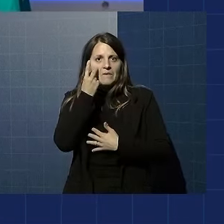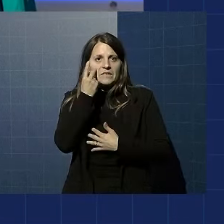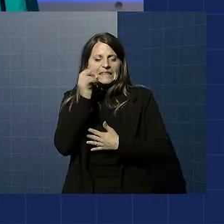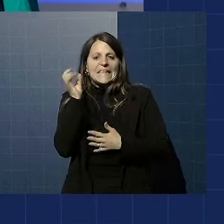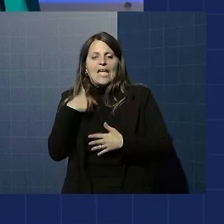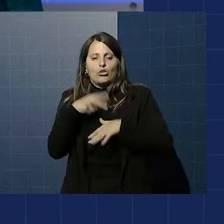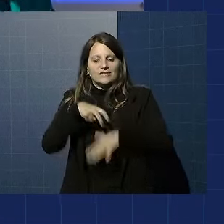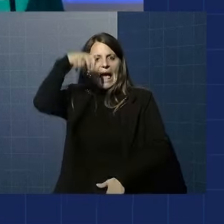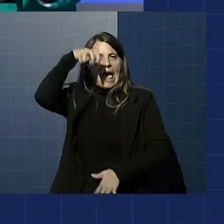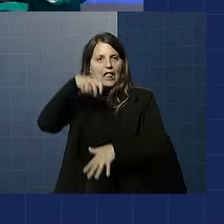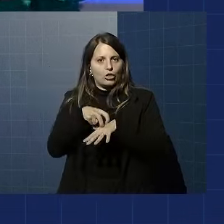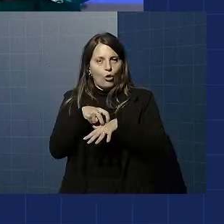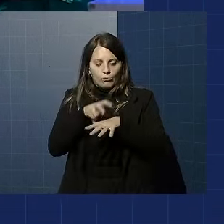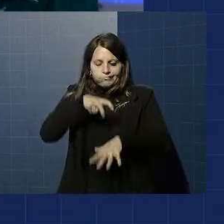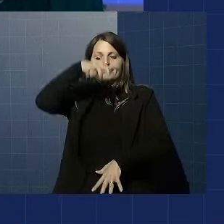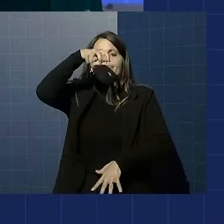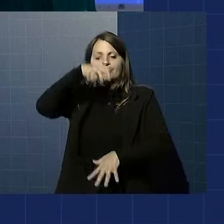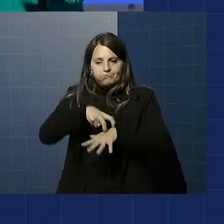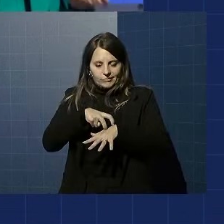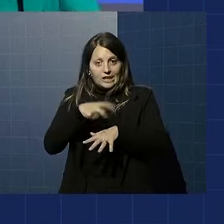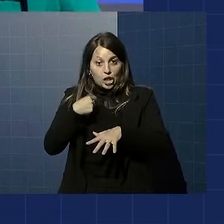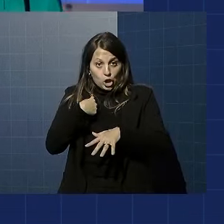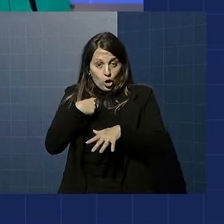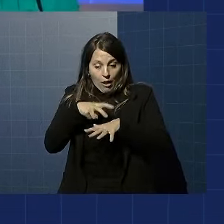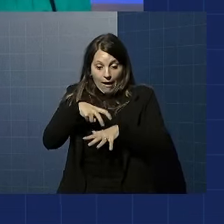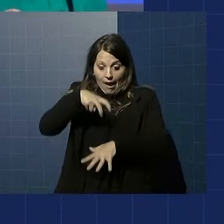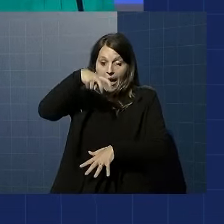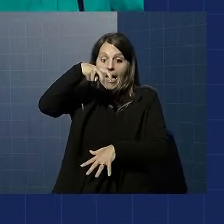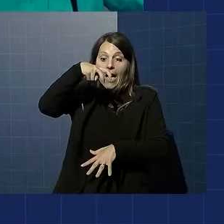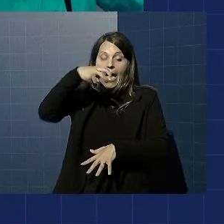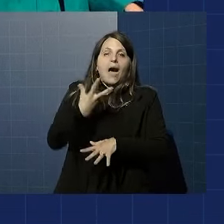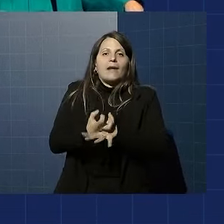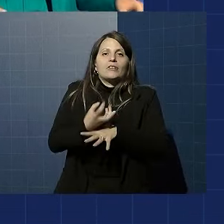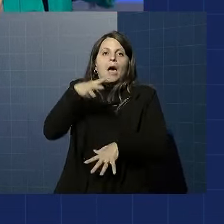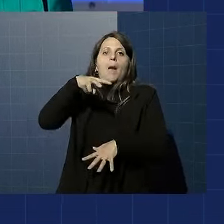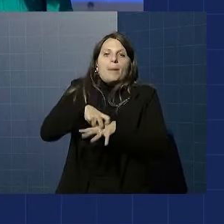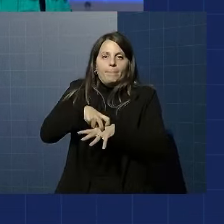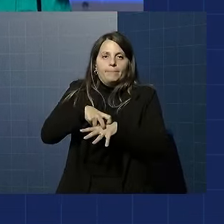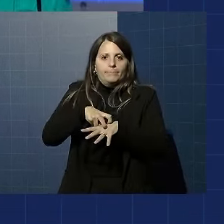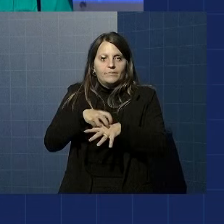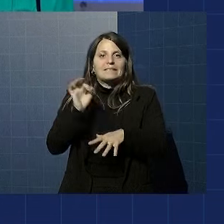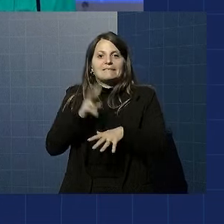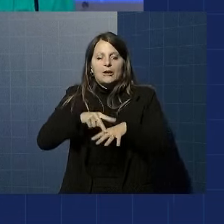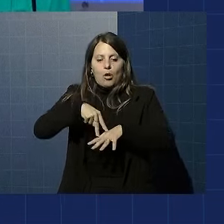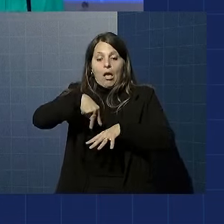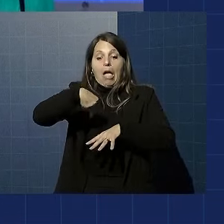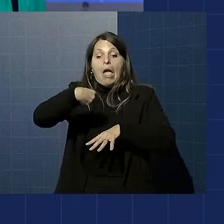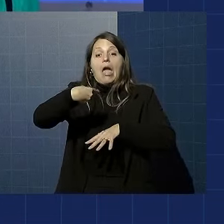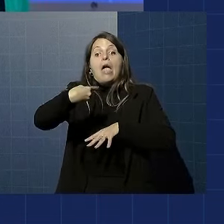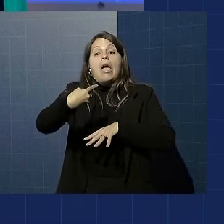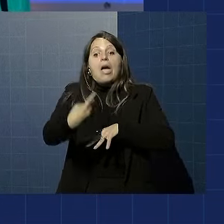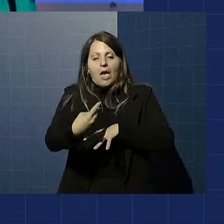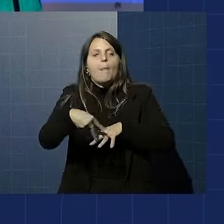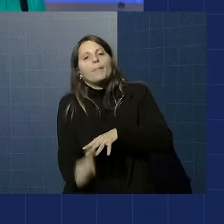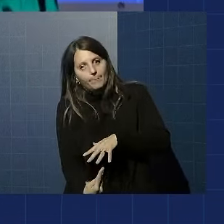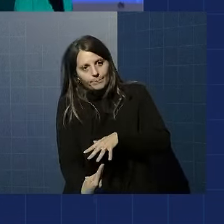down. If I stumble, I fall to the ground. If I throw something up, it will fall to the ground. It's something that we don't consciously